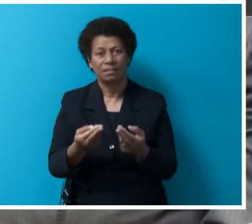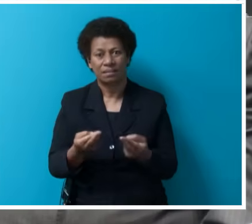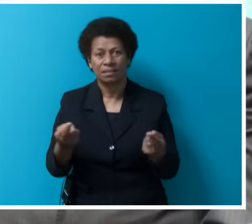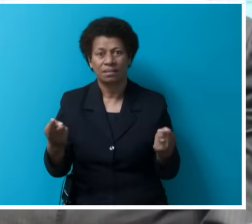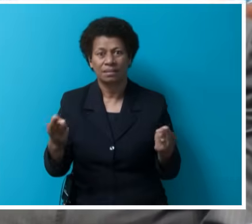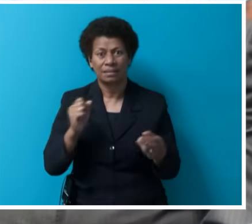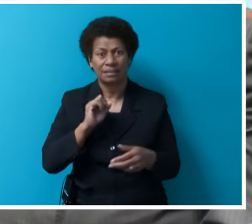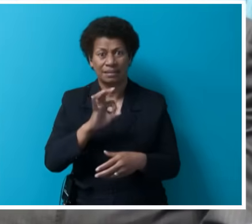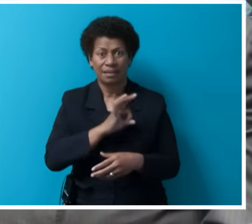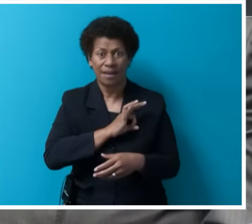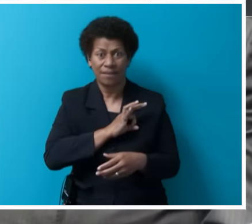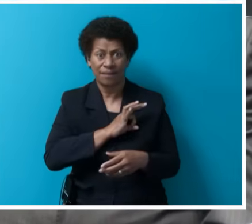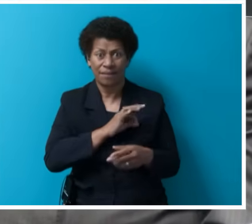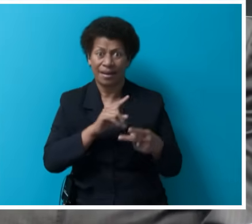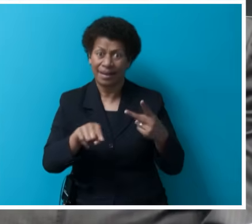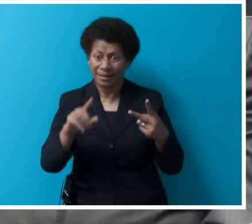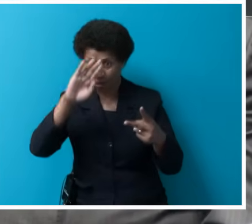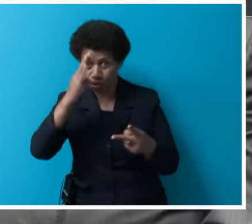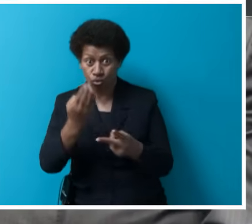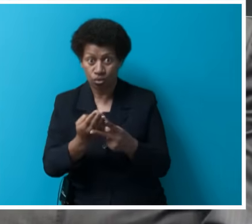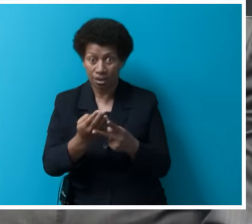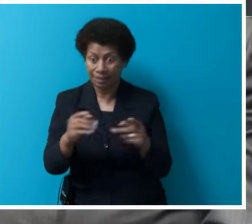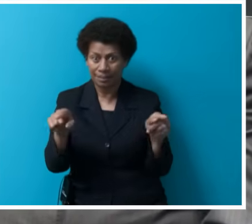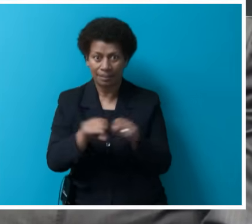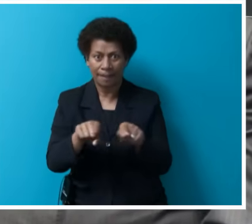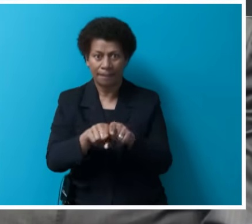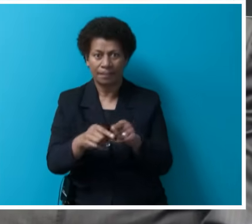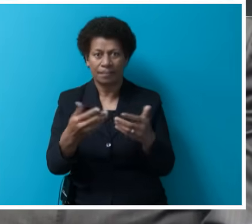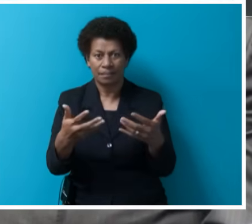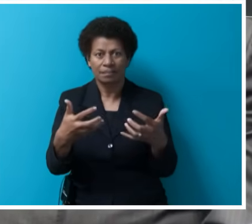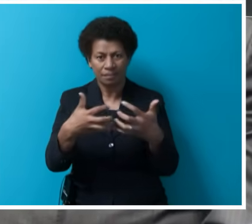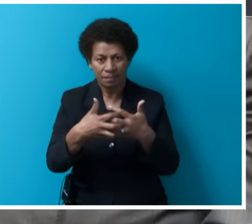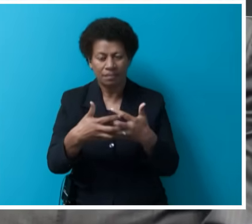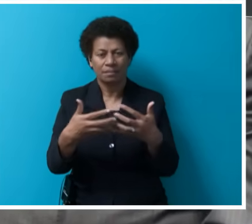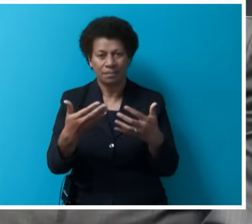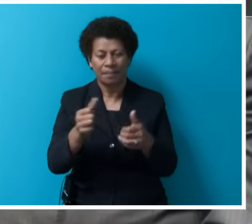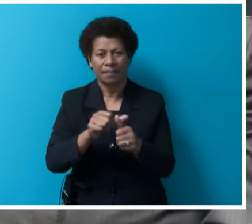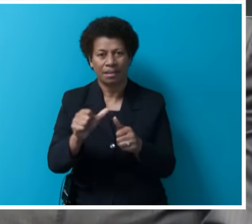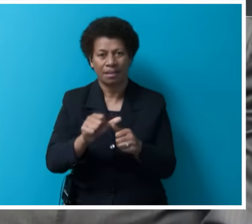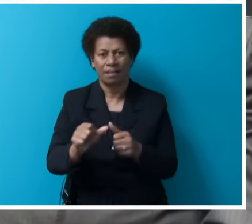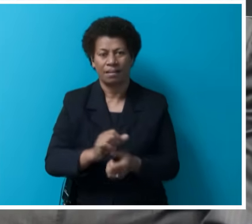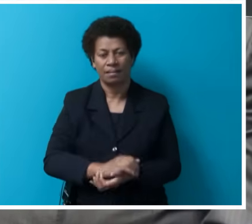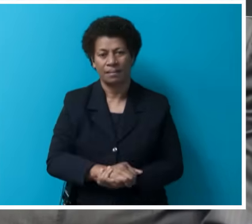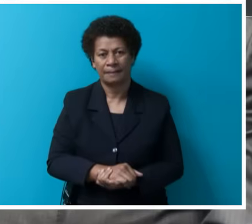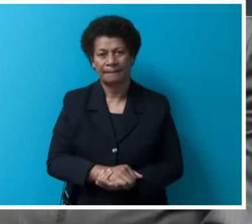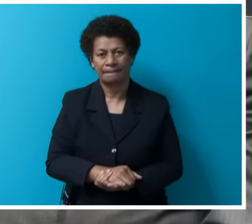So, in conclusion, Mr. Speaker, let me say this to our